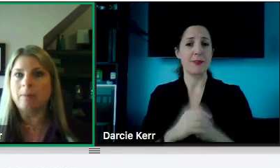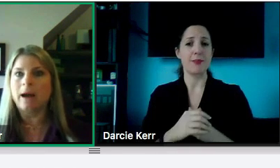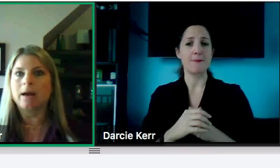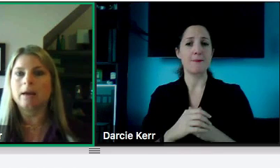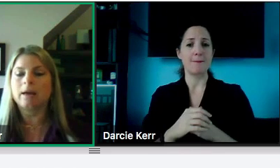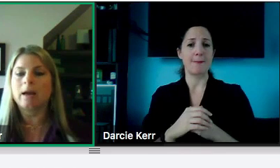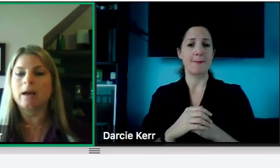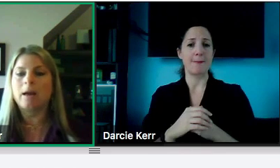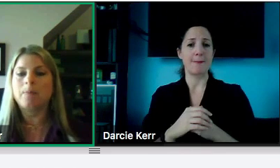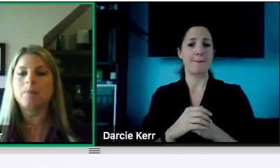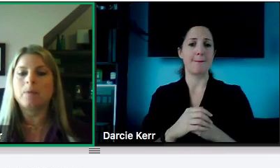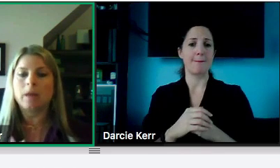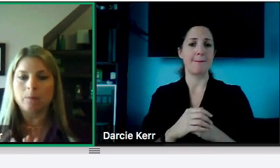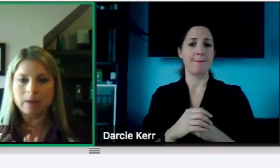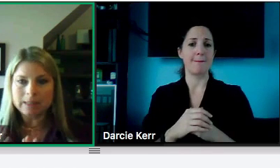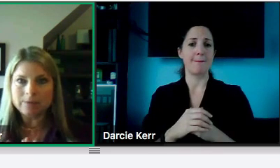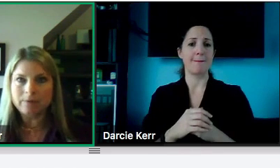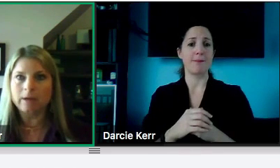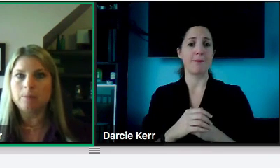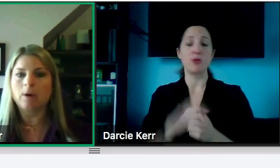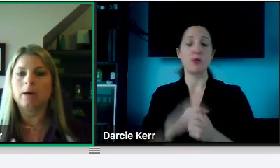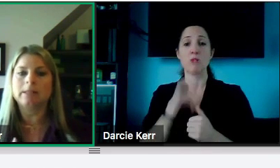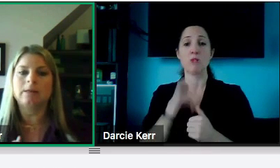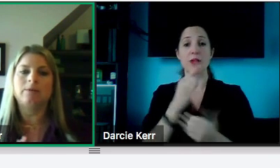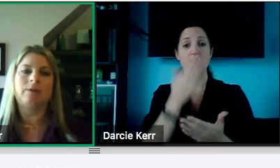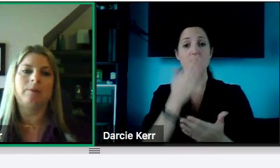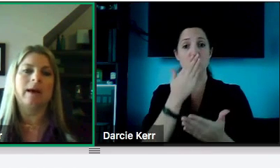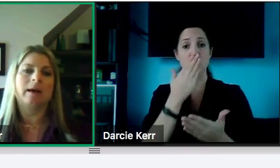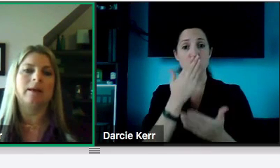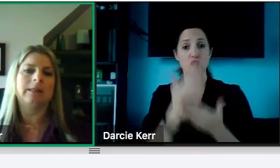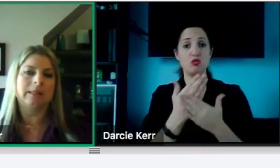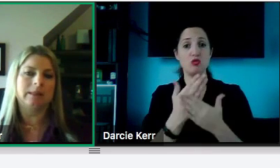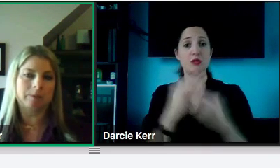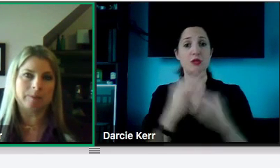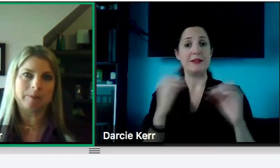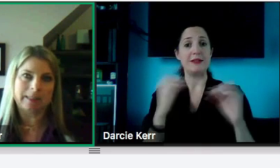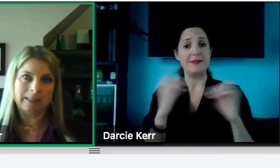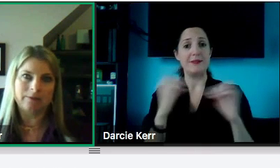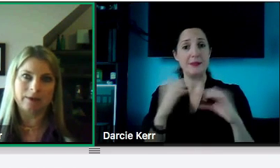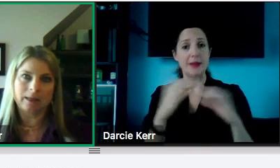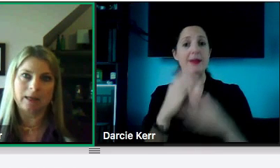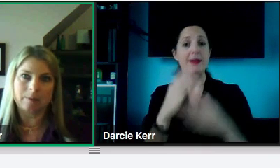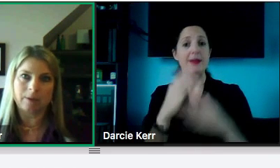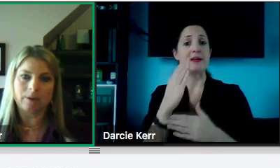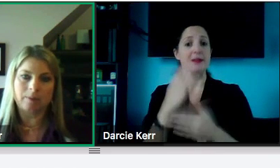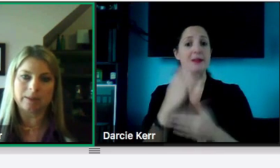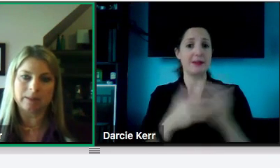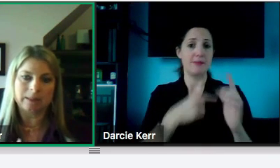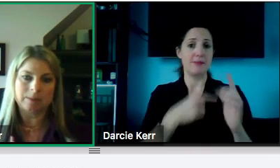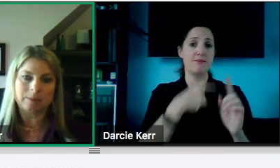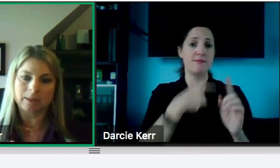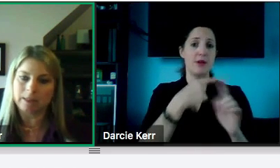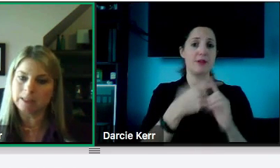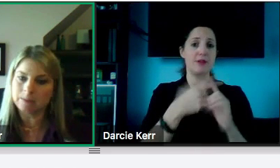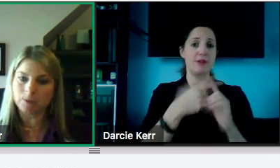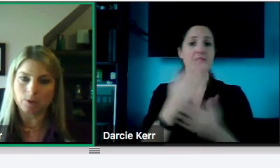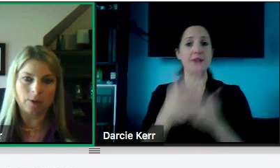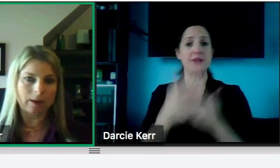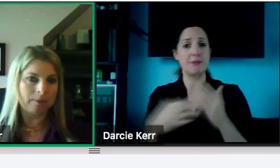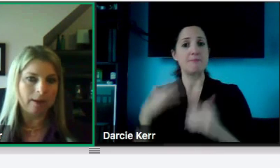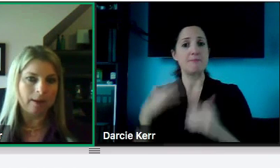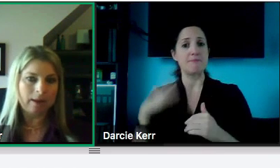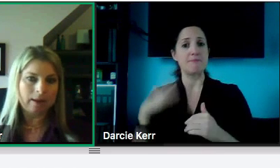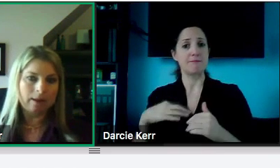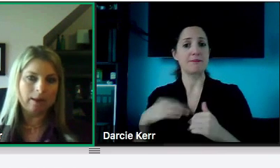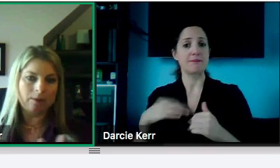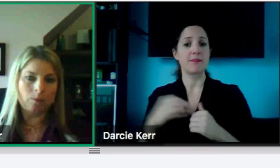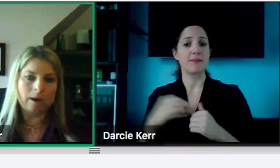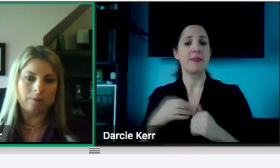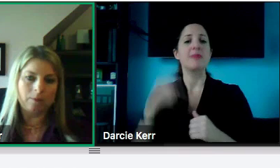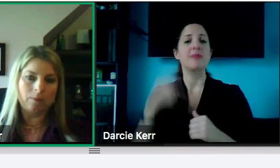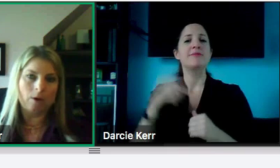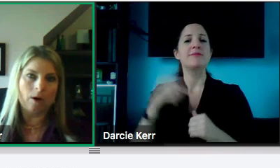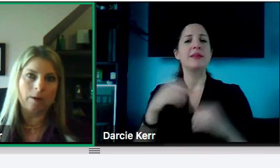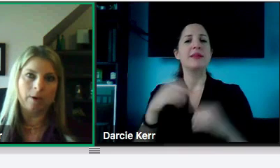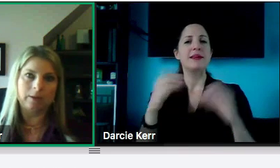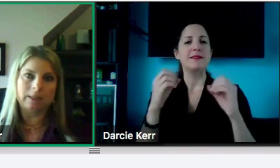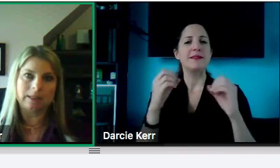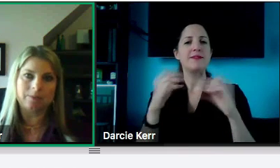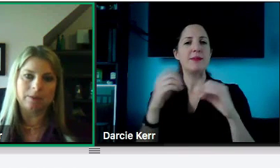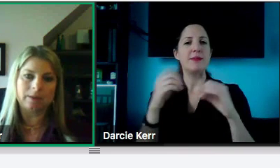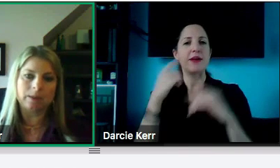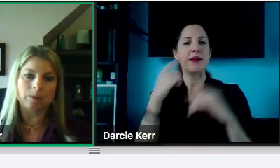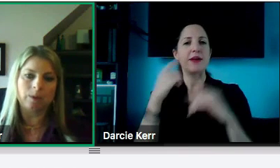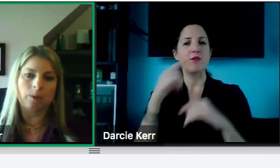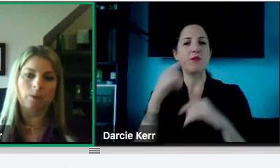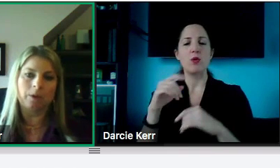good feedback. It was very positive feedback, and this is specifically about the Business Abilities program. What